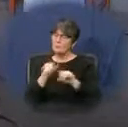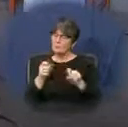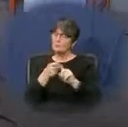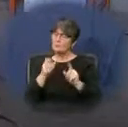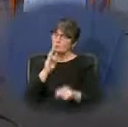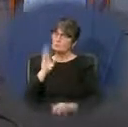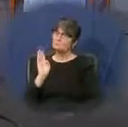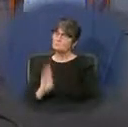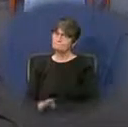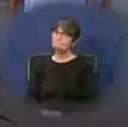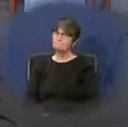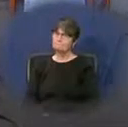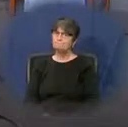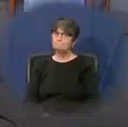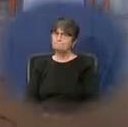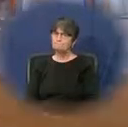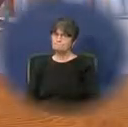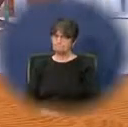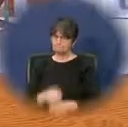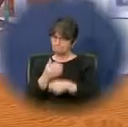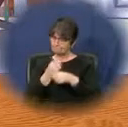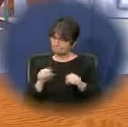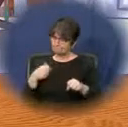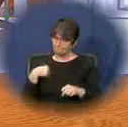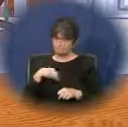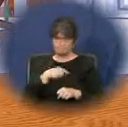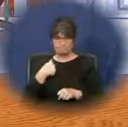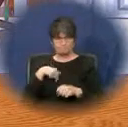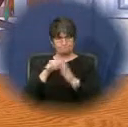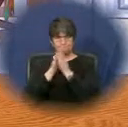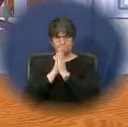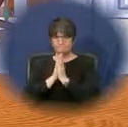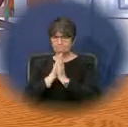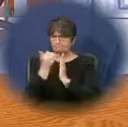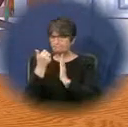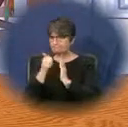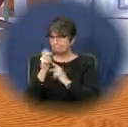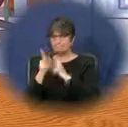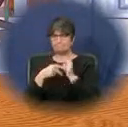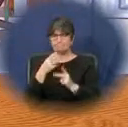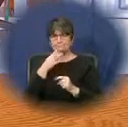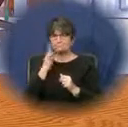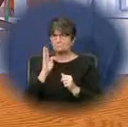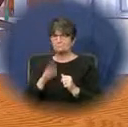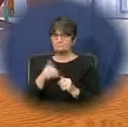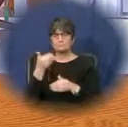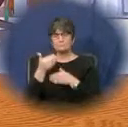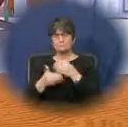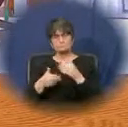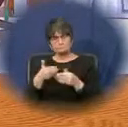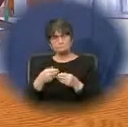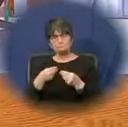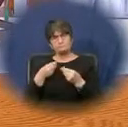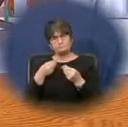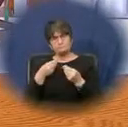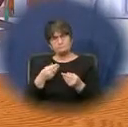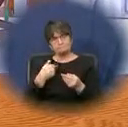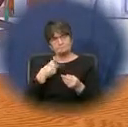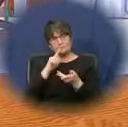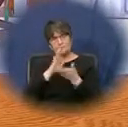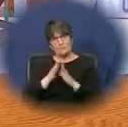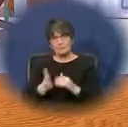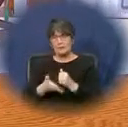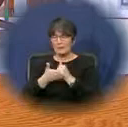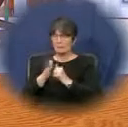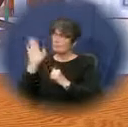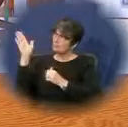but deliver us from evil. Deliver us, Lord, we pray, from every evil. Graciously grant peace in our days, that by the